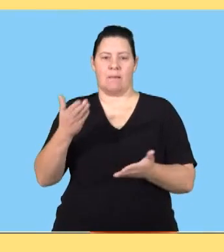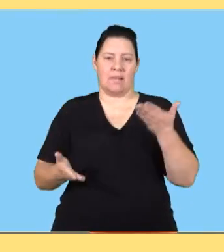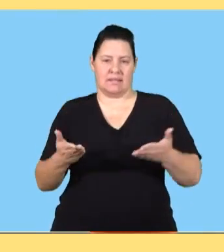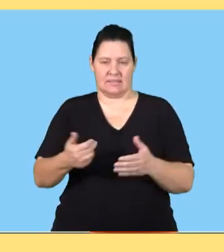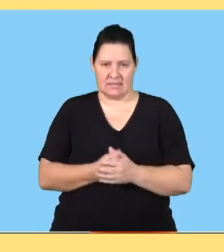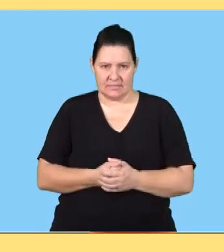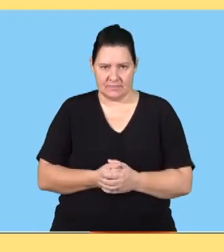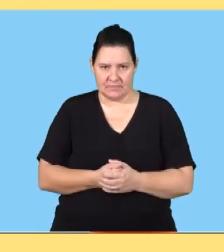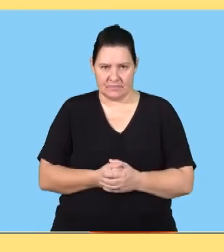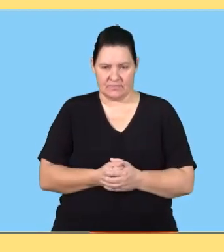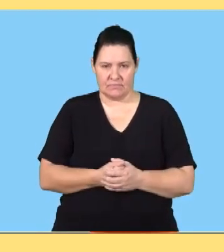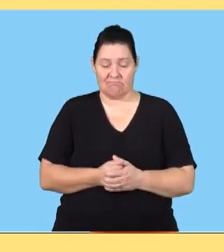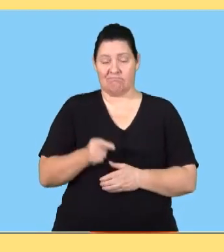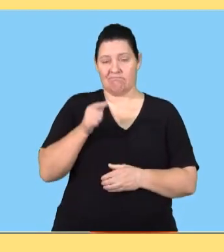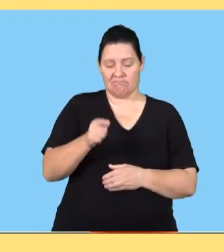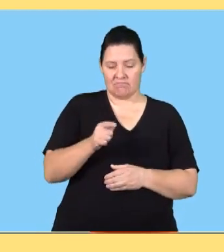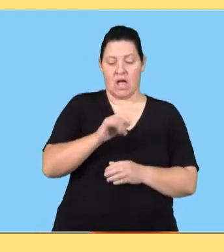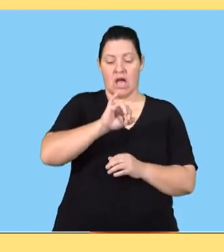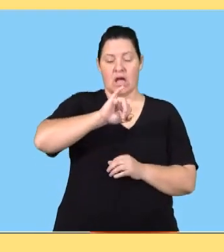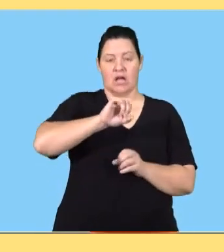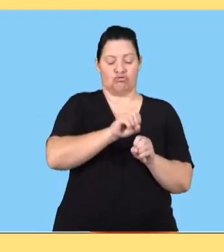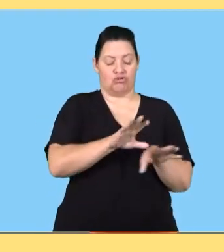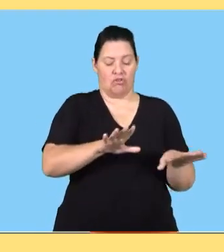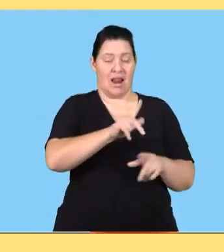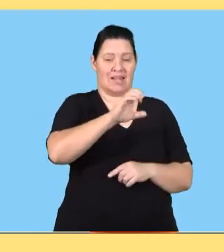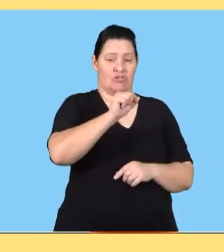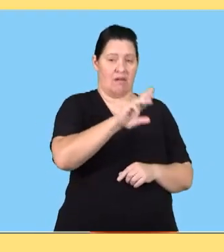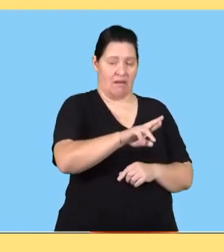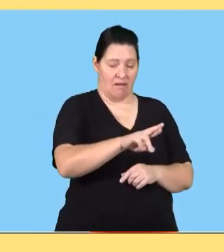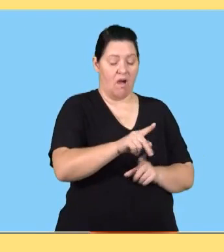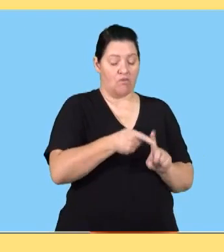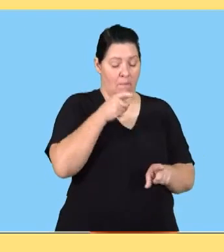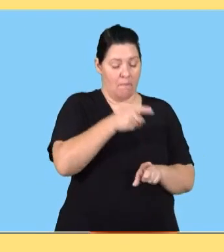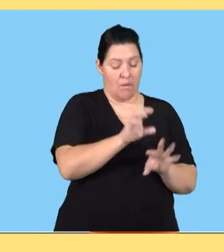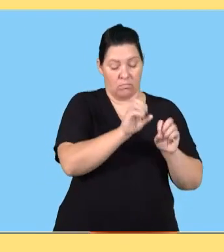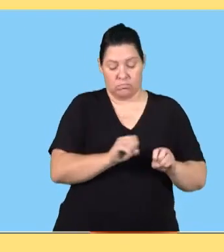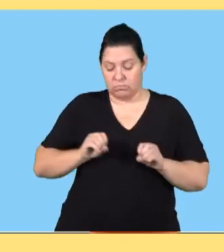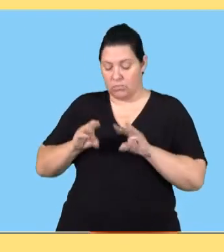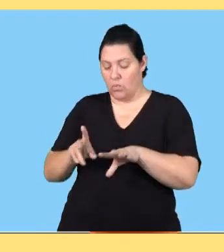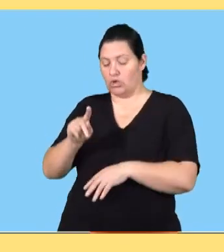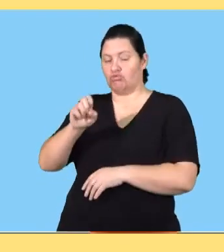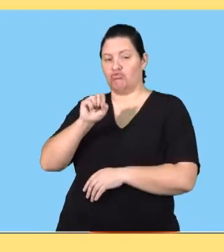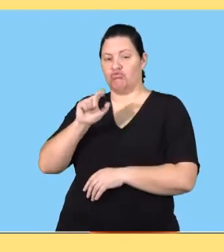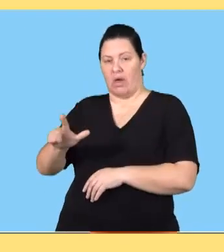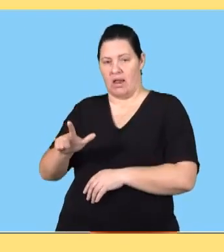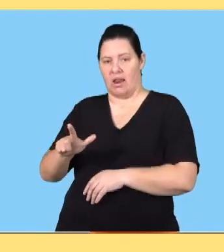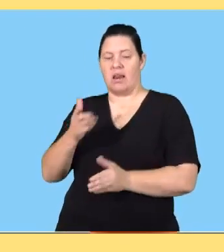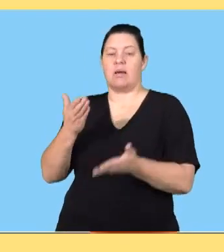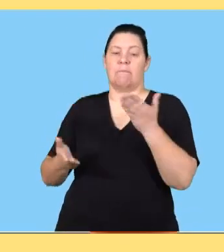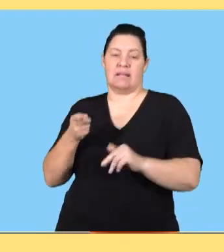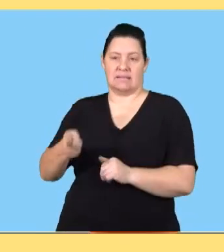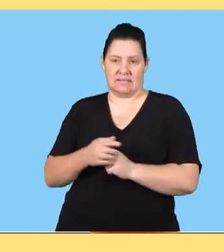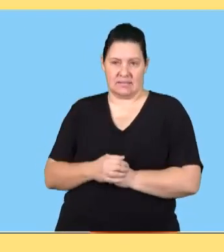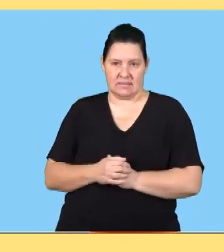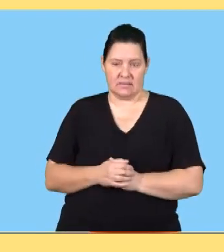balance. Here is our general ledger. So from the general ledger, we will post